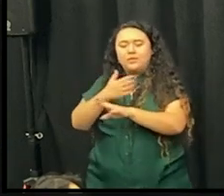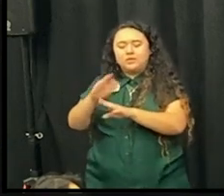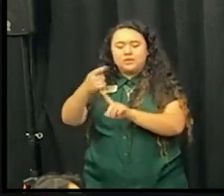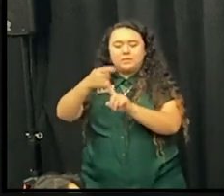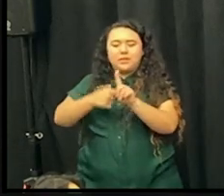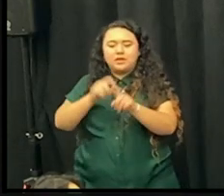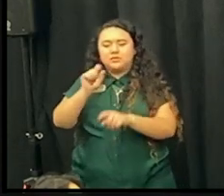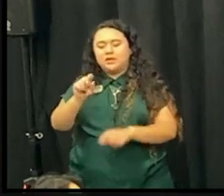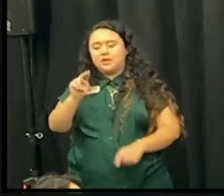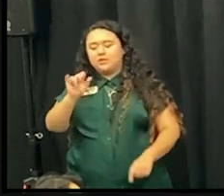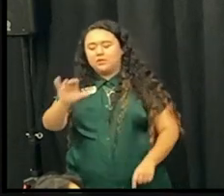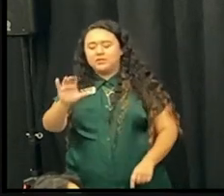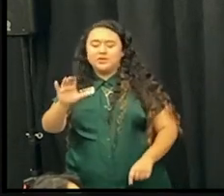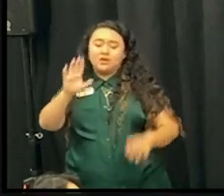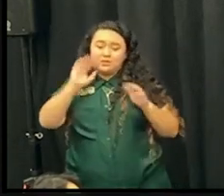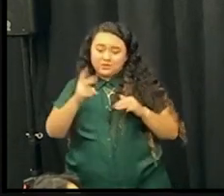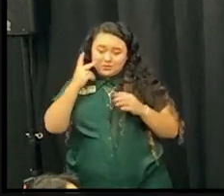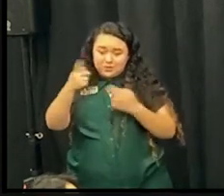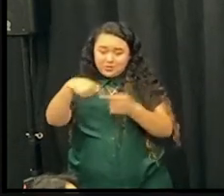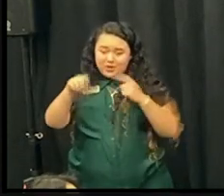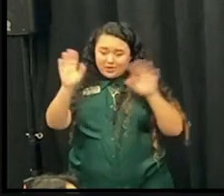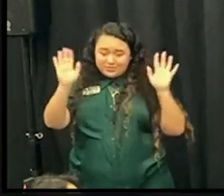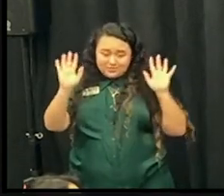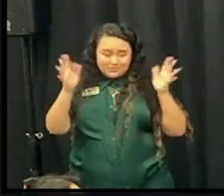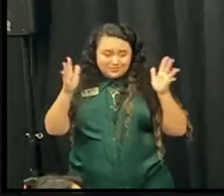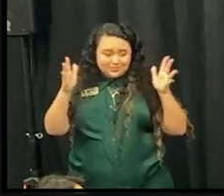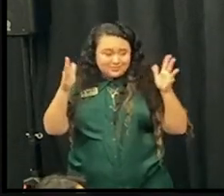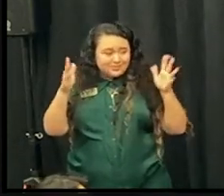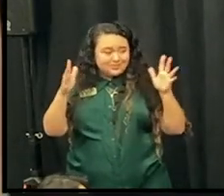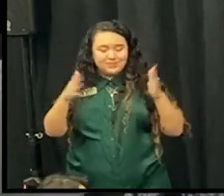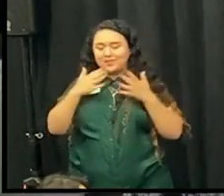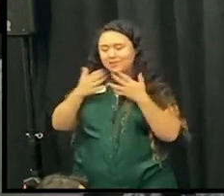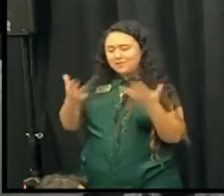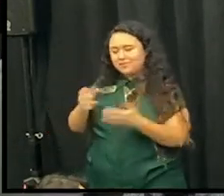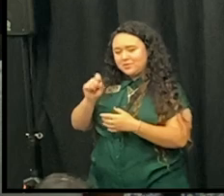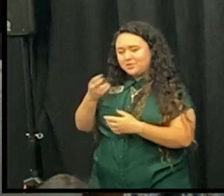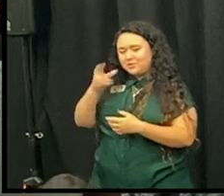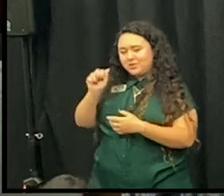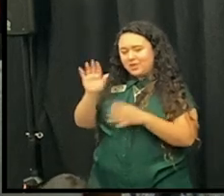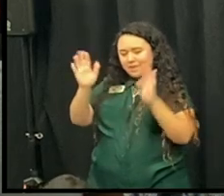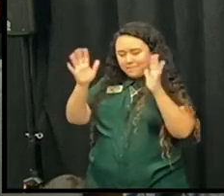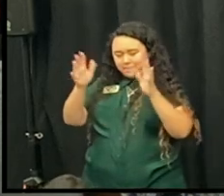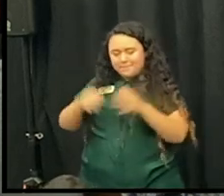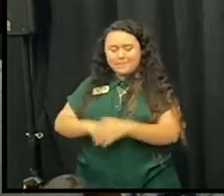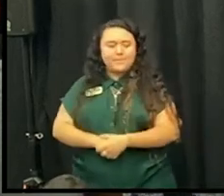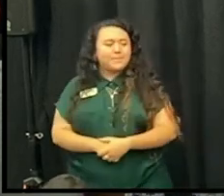nymusicmonth.nyc, and hopefully I'll see you guys around. Thank you, Gia.